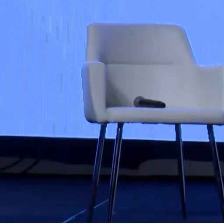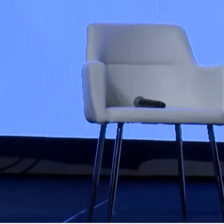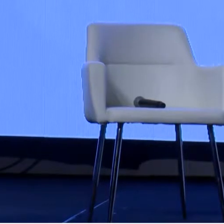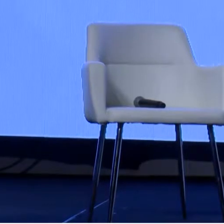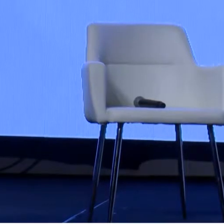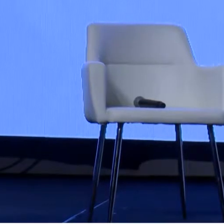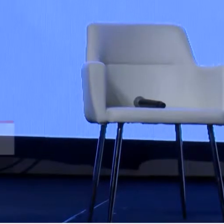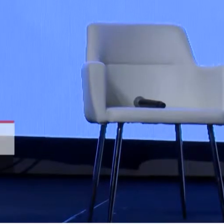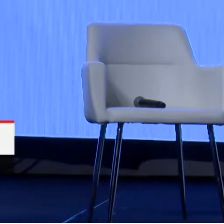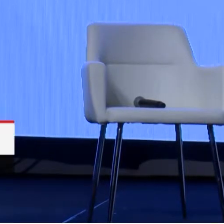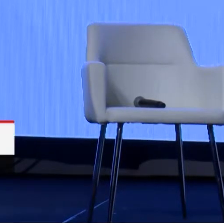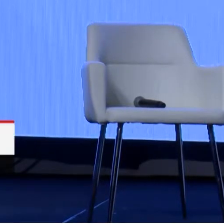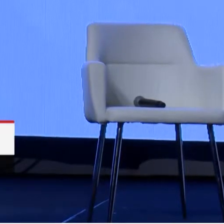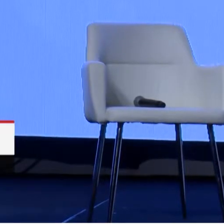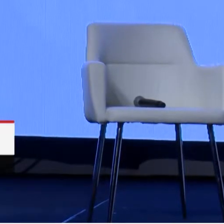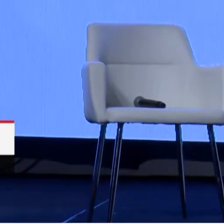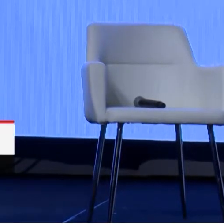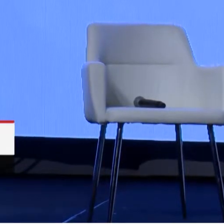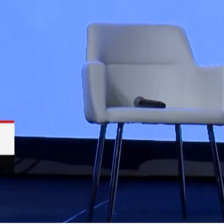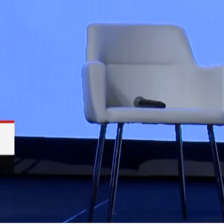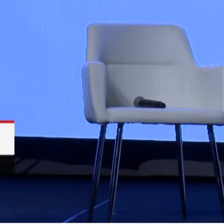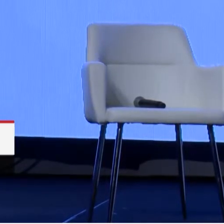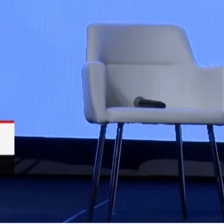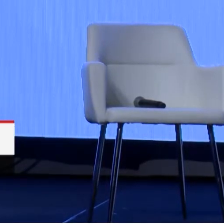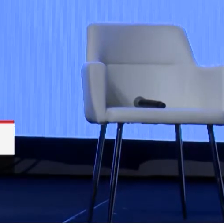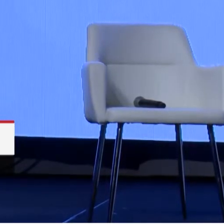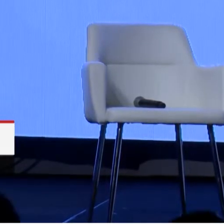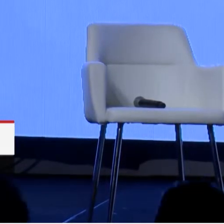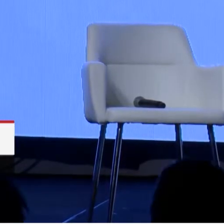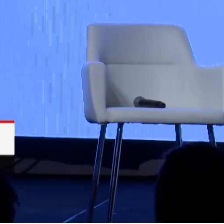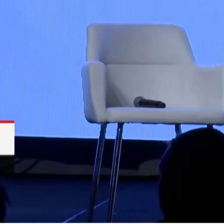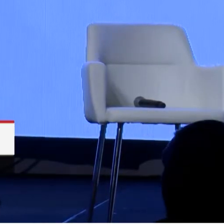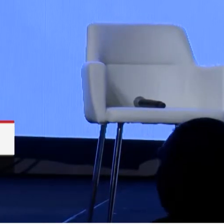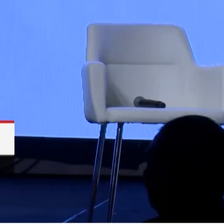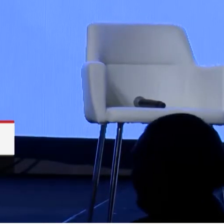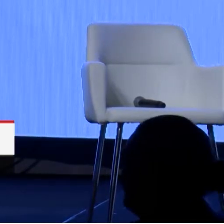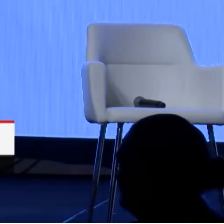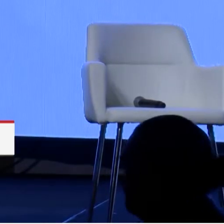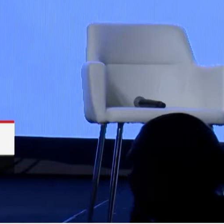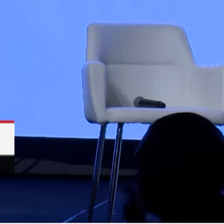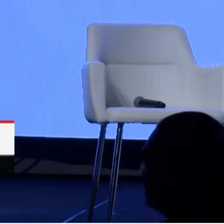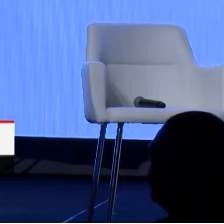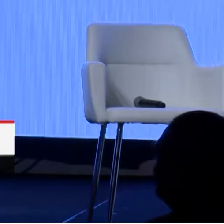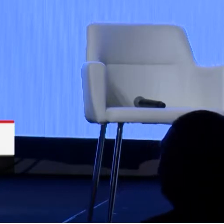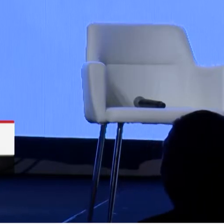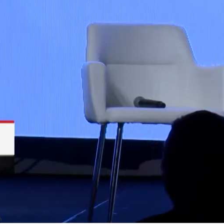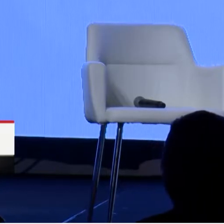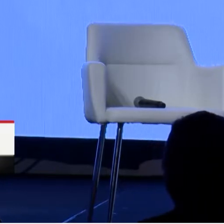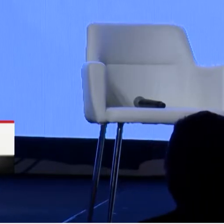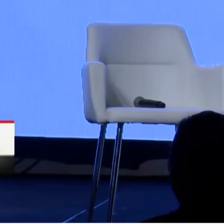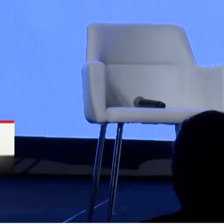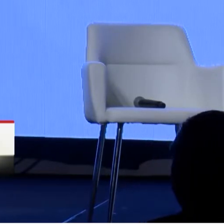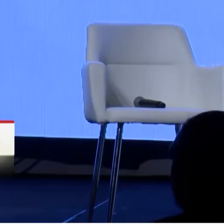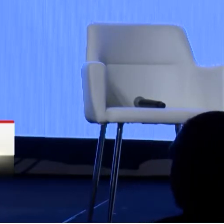up in community affairs directors, and you can see the diversity that we have. Now look around you.